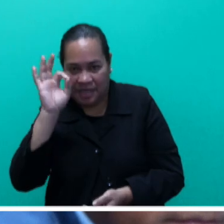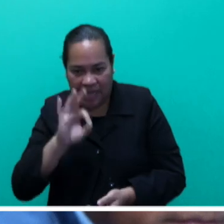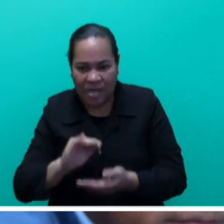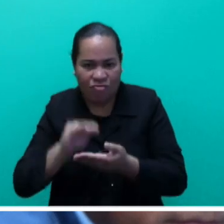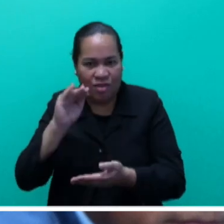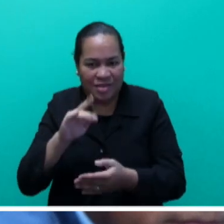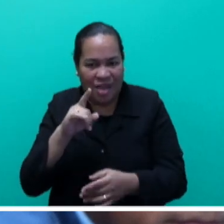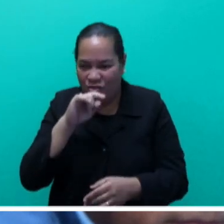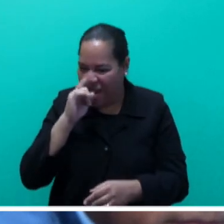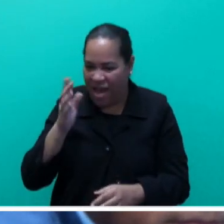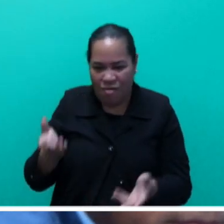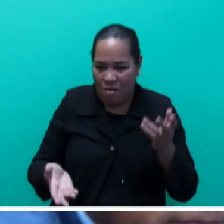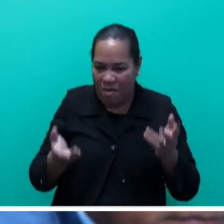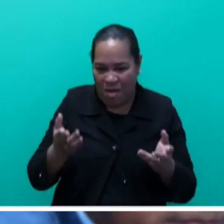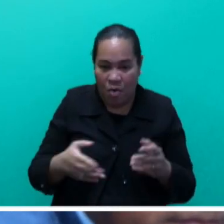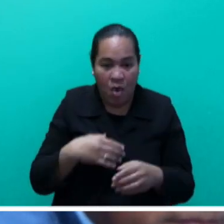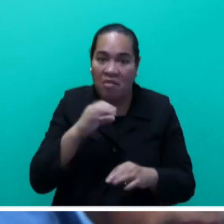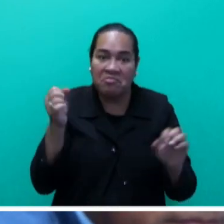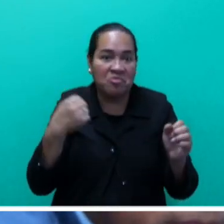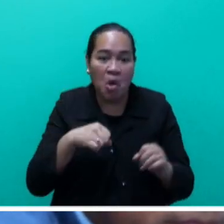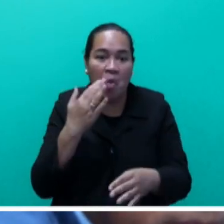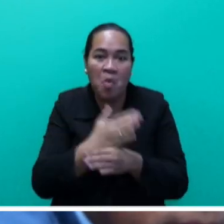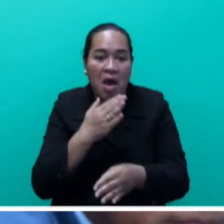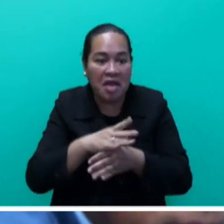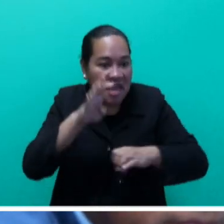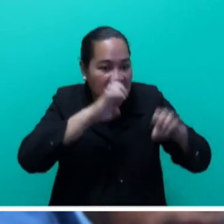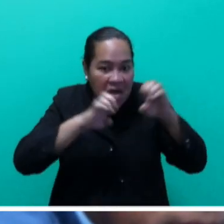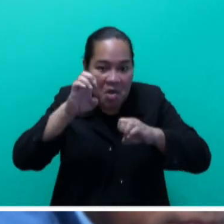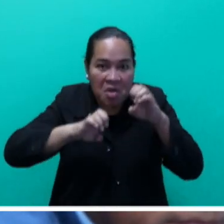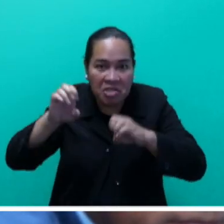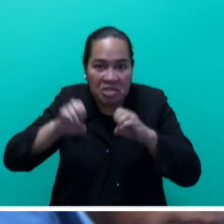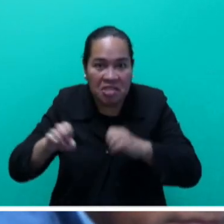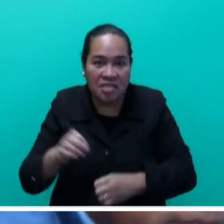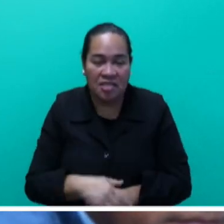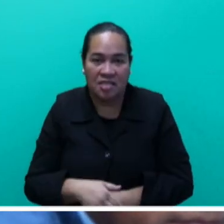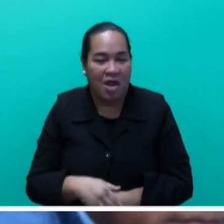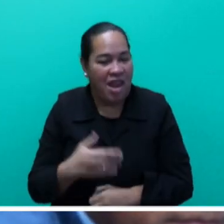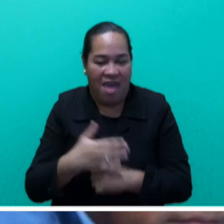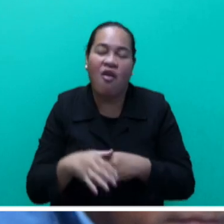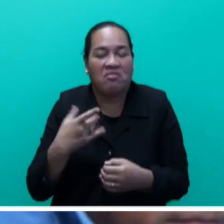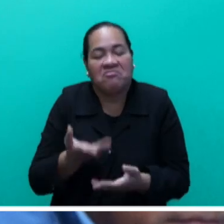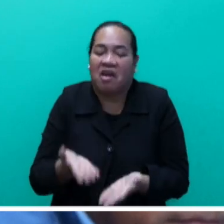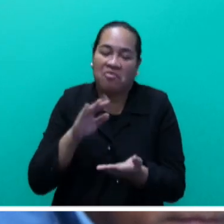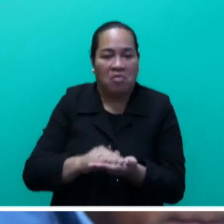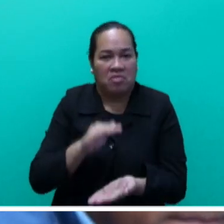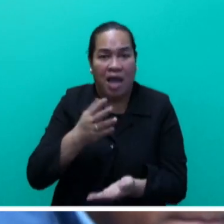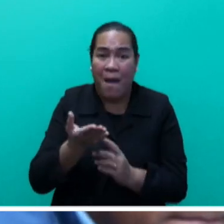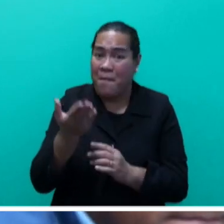without any job evaluation exercise, sir. They talk about, in the